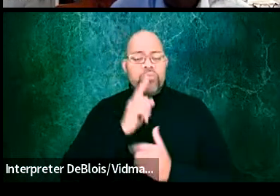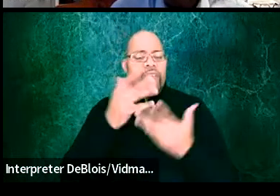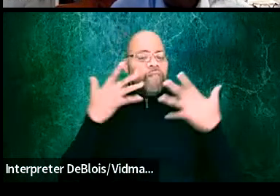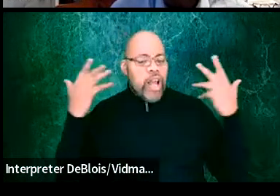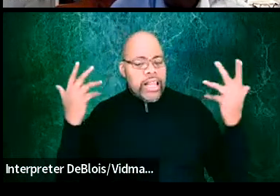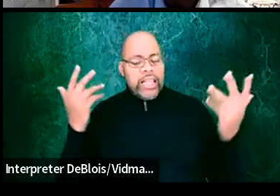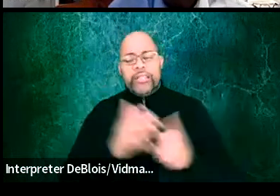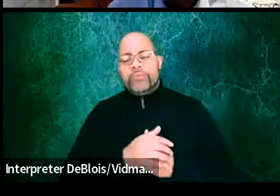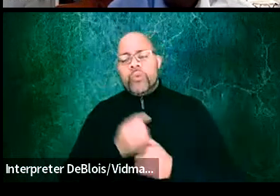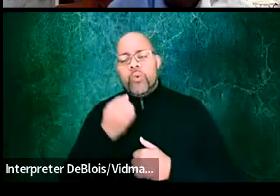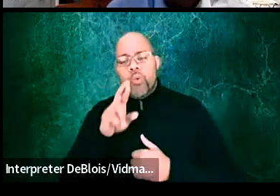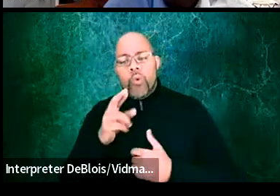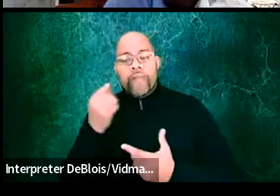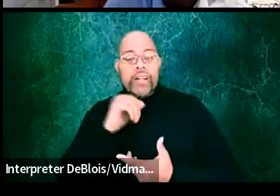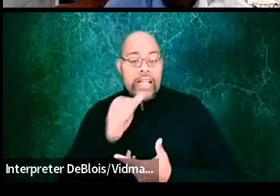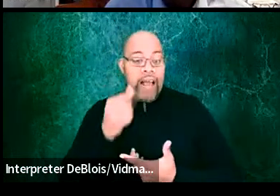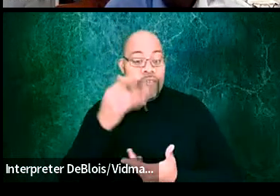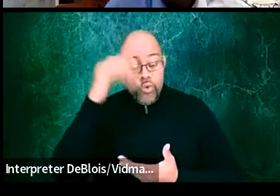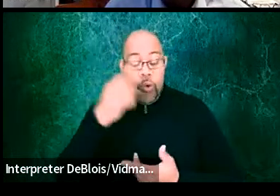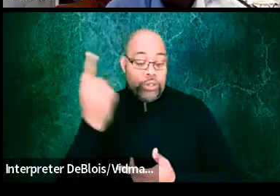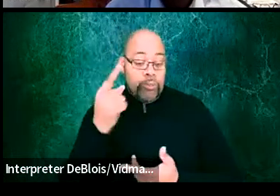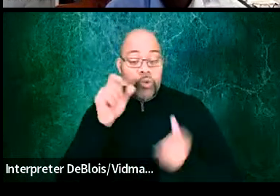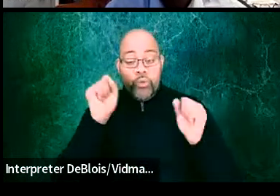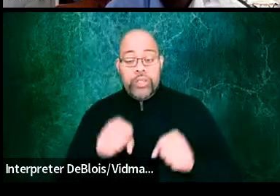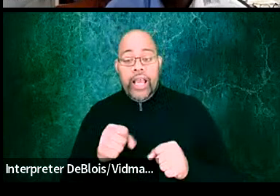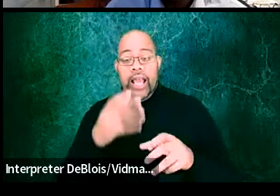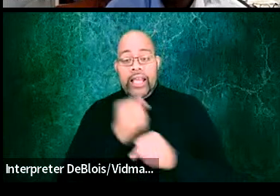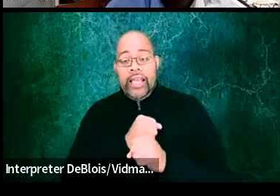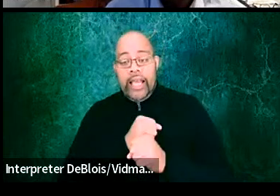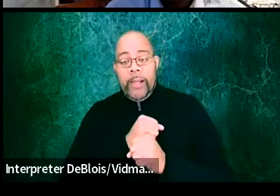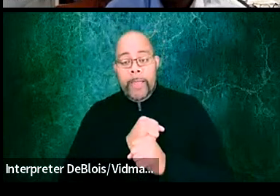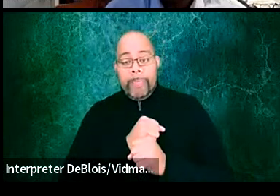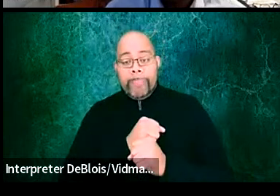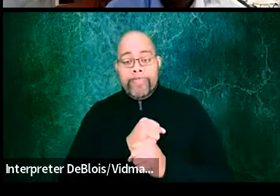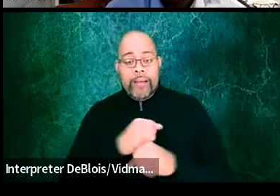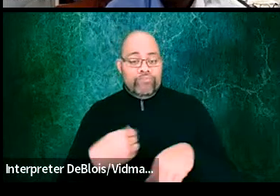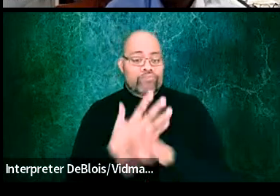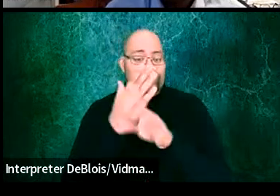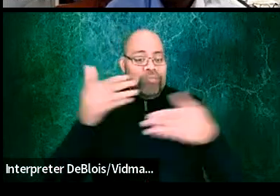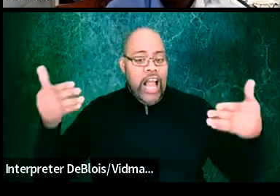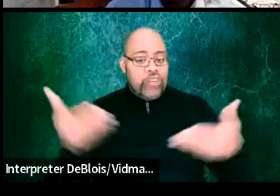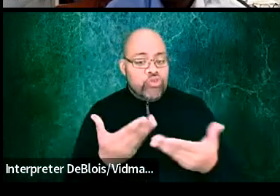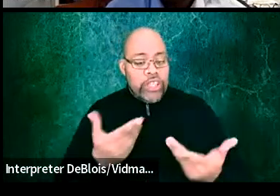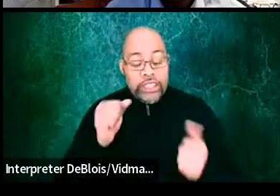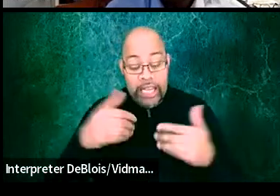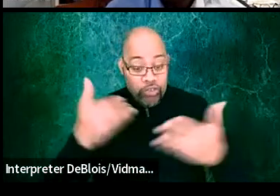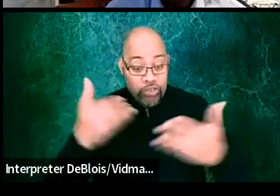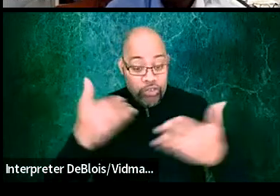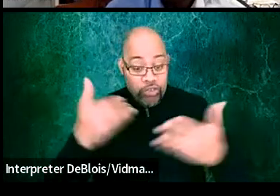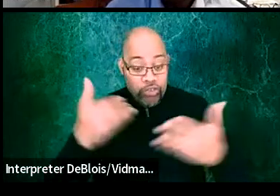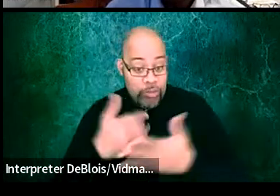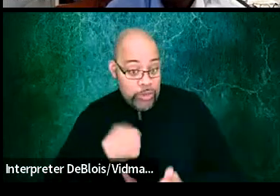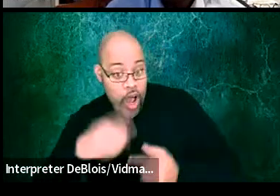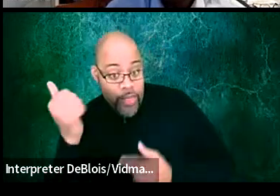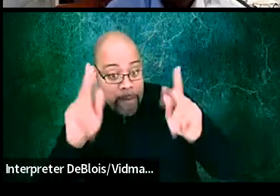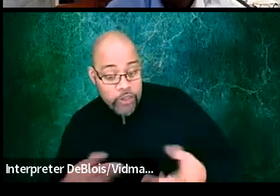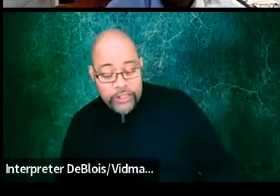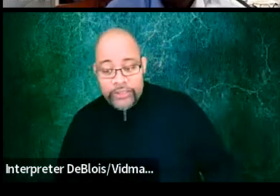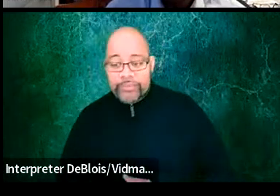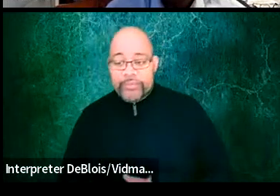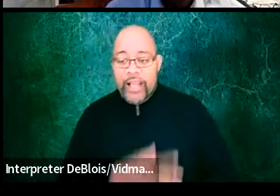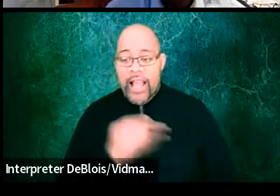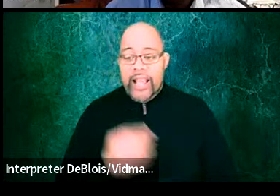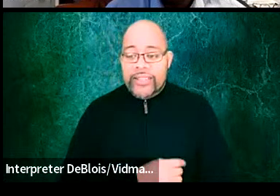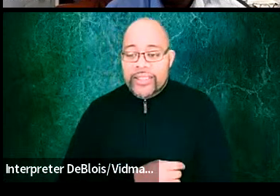friendly, or if not, if you know someone, you can get a virtual introduction, like, hey, can you introduce me to such and such?